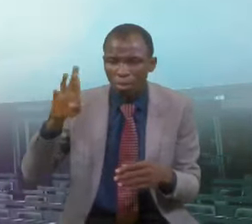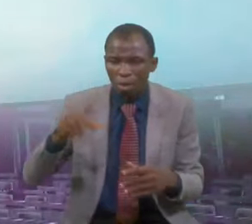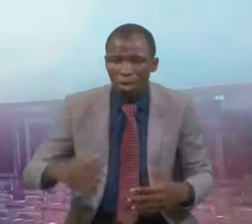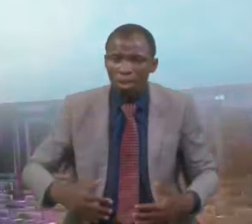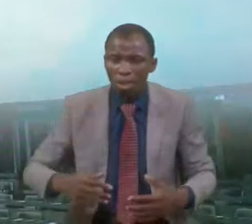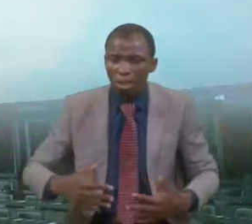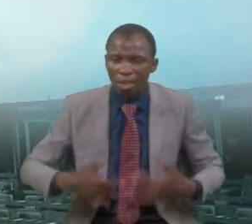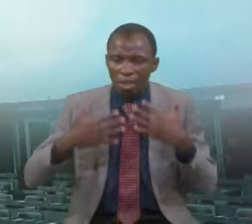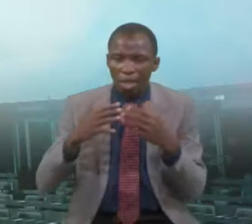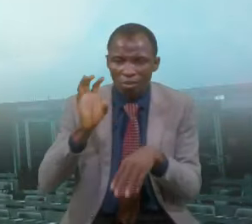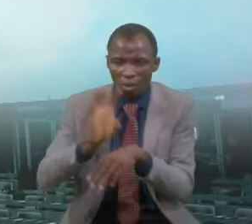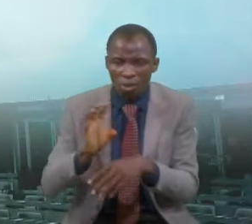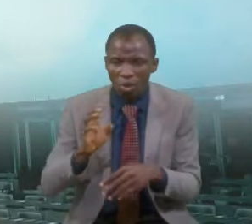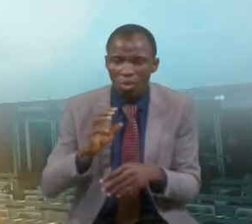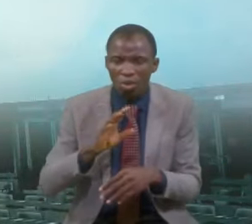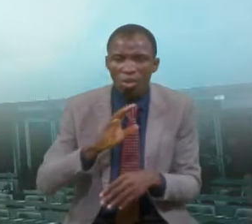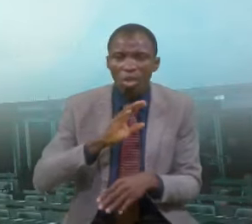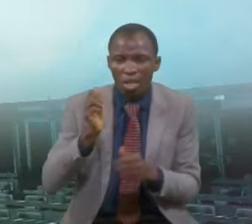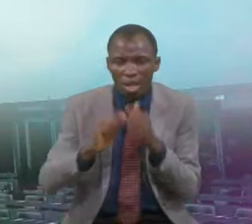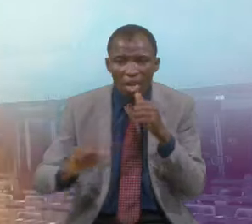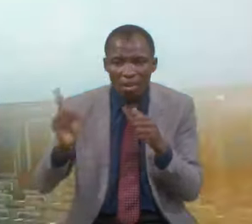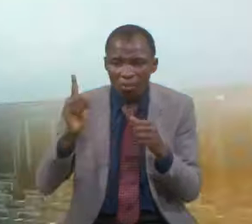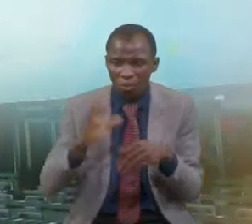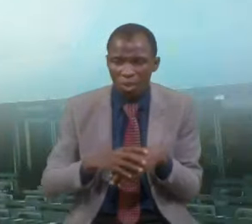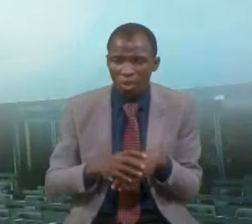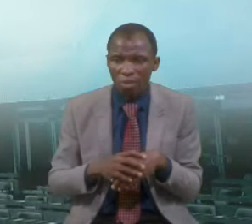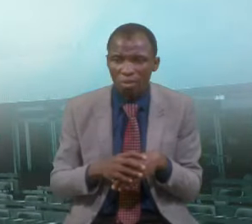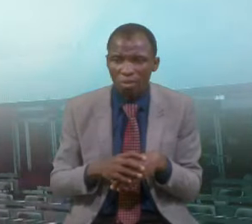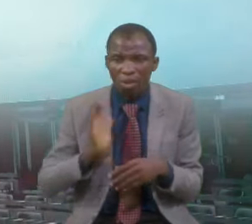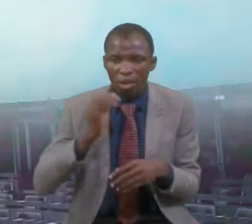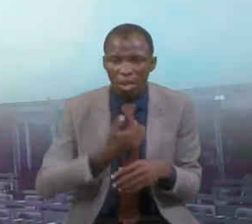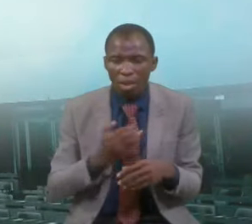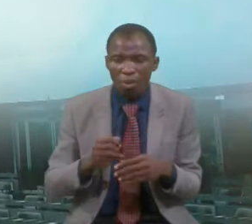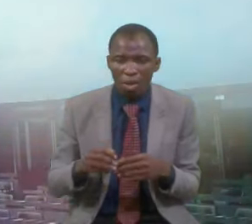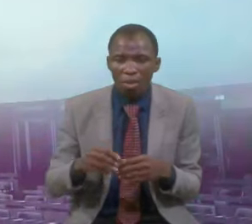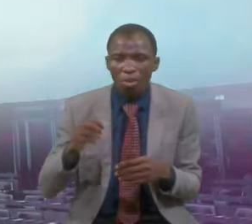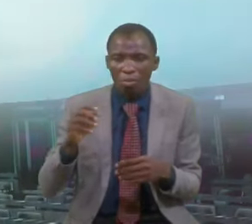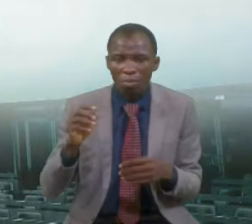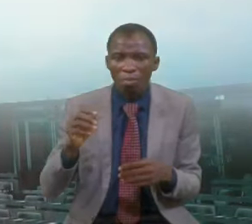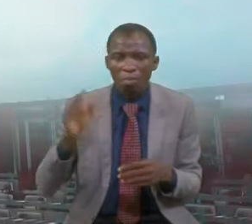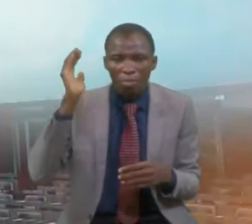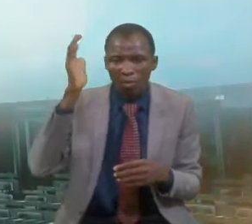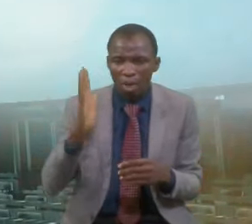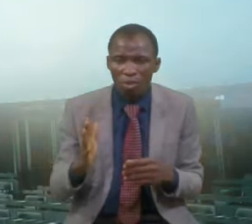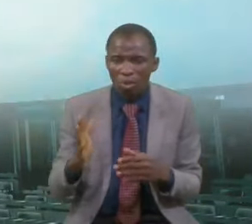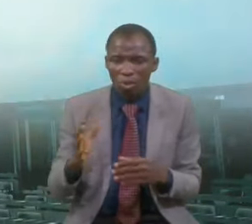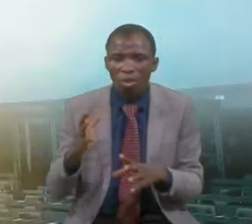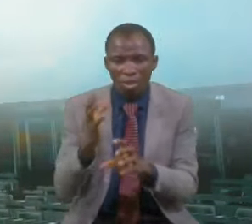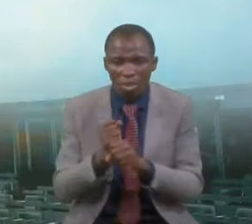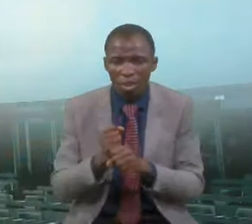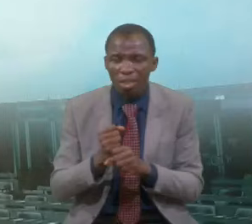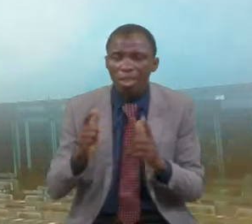sent to you. Our pastor takes the great delight to know that this great journey you have started tonight,